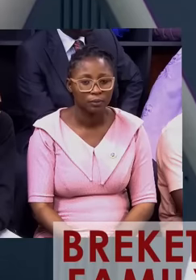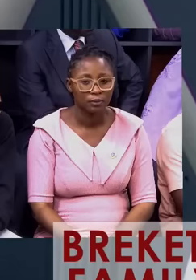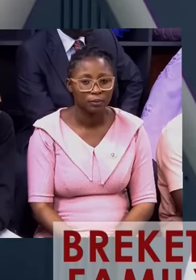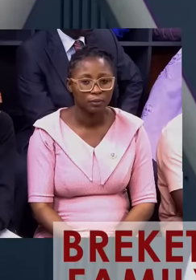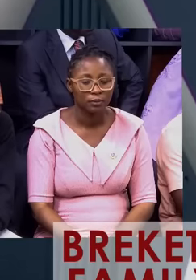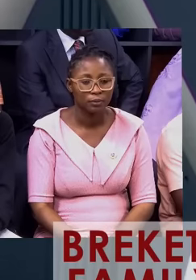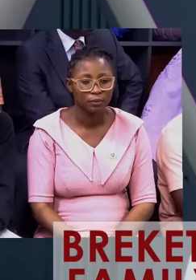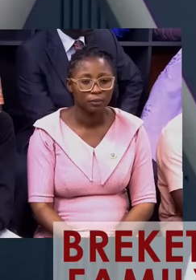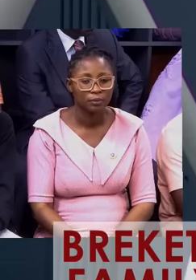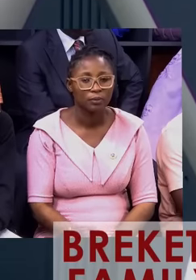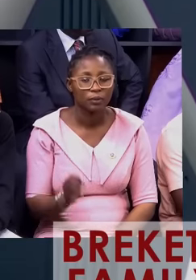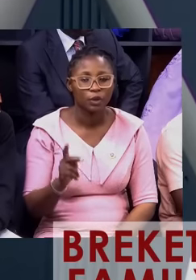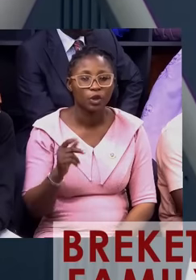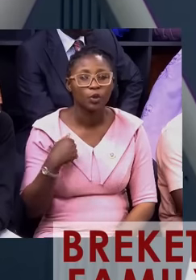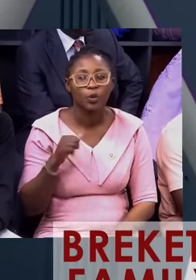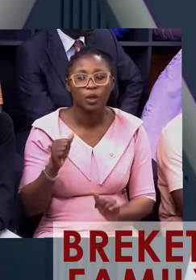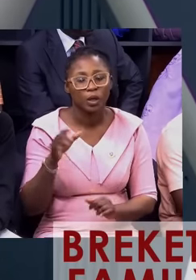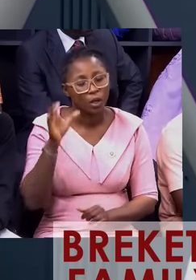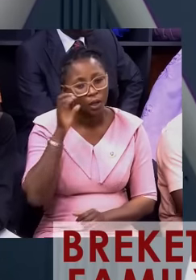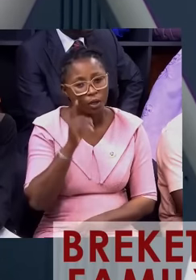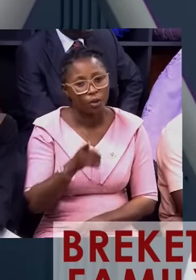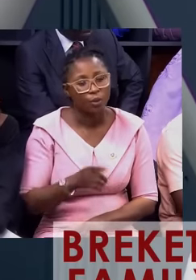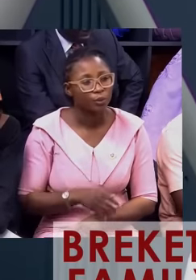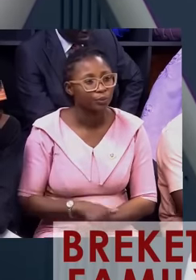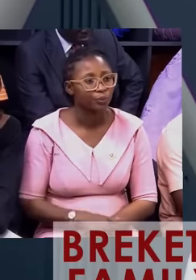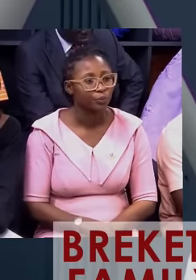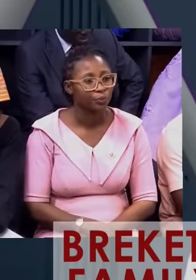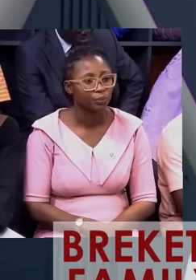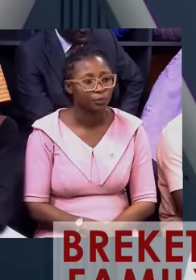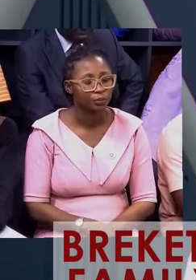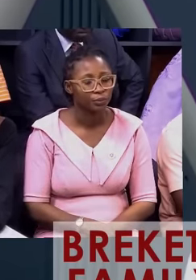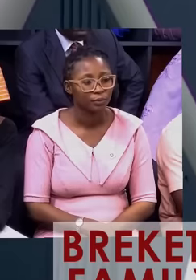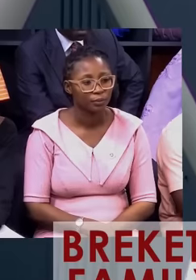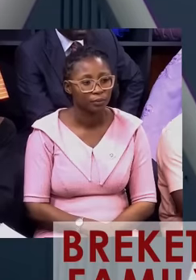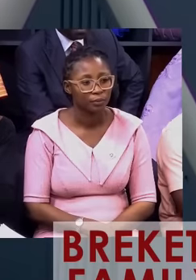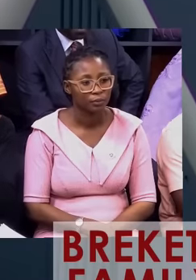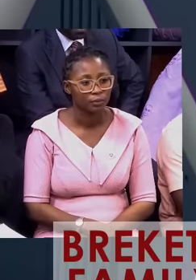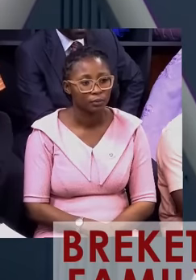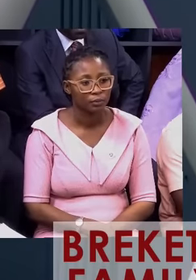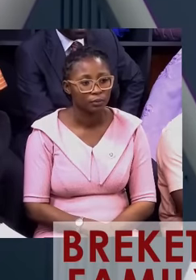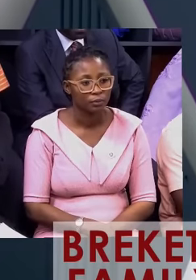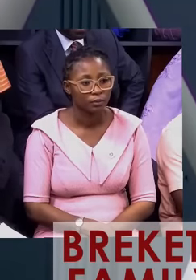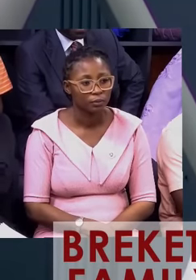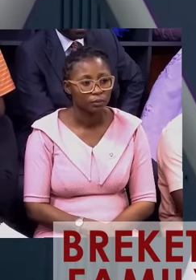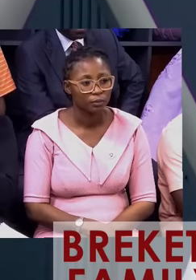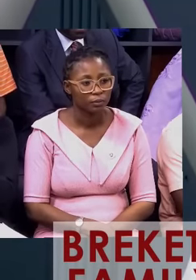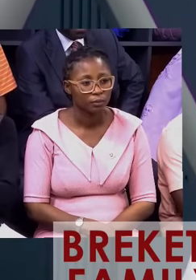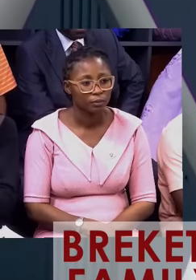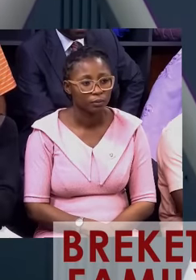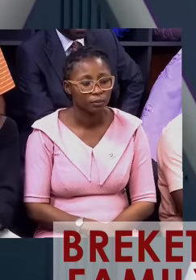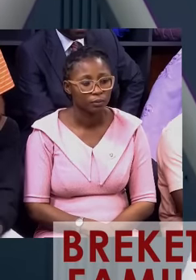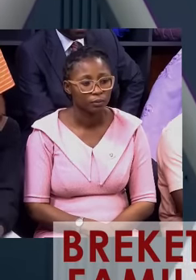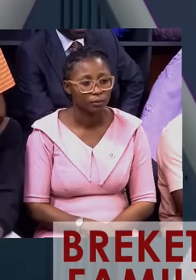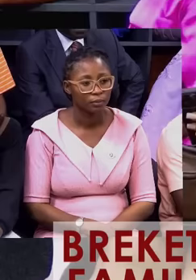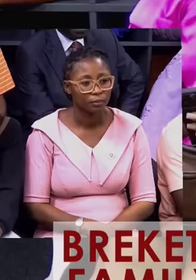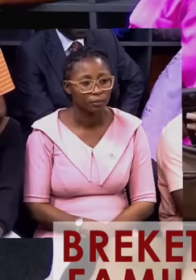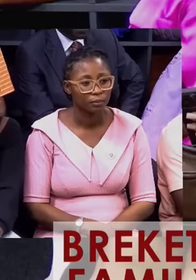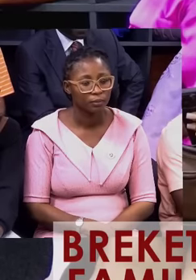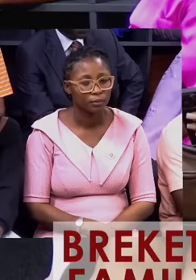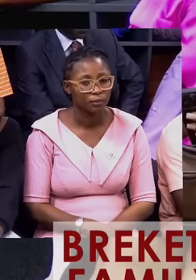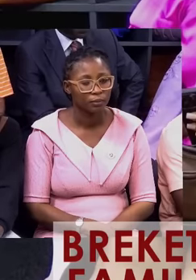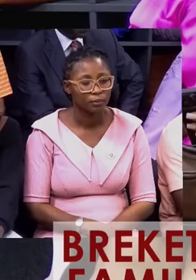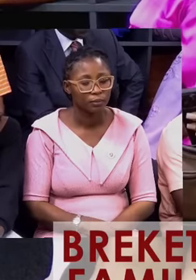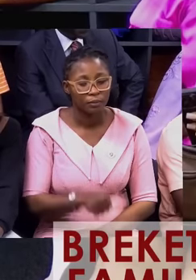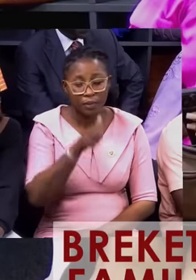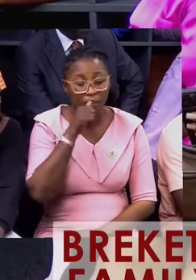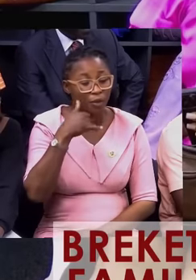minute okay we they hear you quickly time don't go M secretary don't Tire okay um